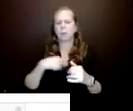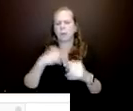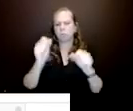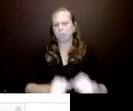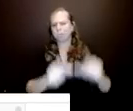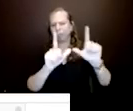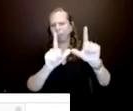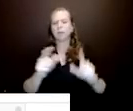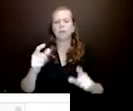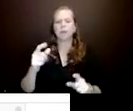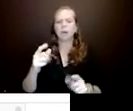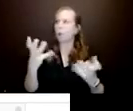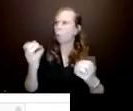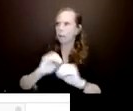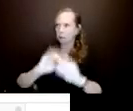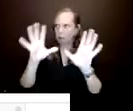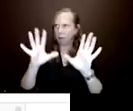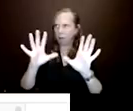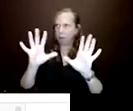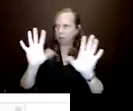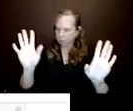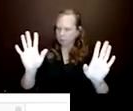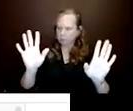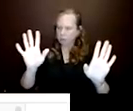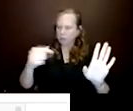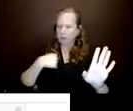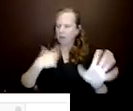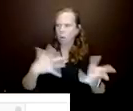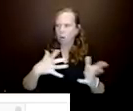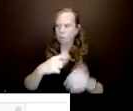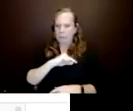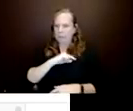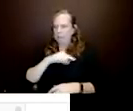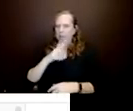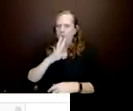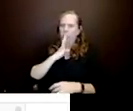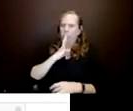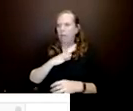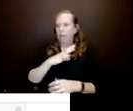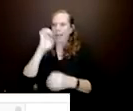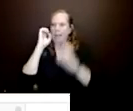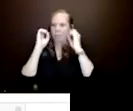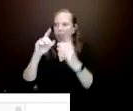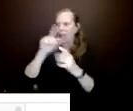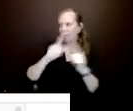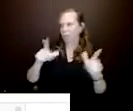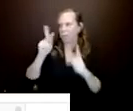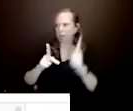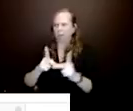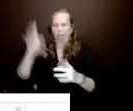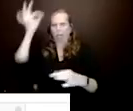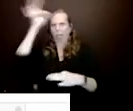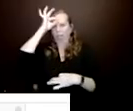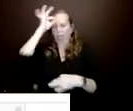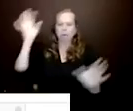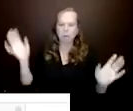to clarify, because I don't want us to be guilty of speaking educational language that others don't understand. Synchronous simply